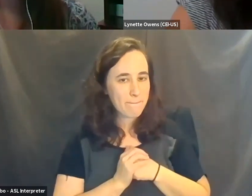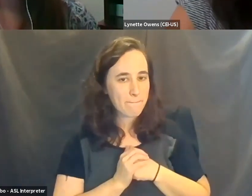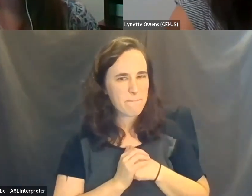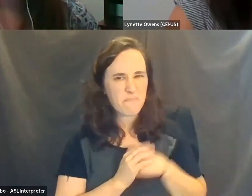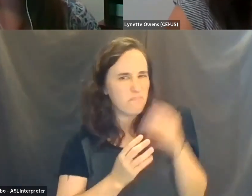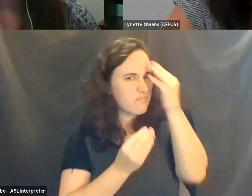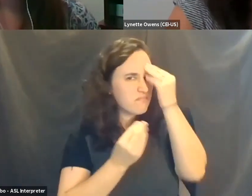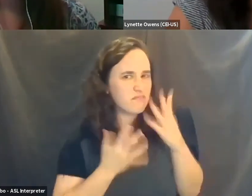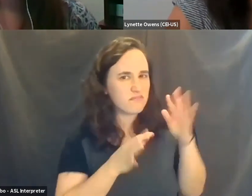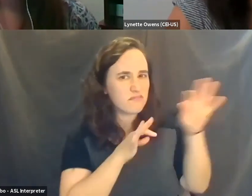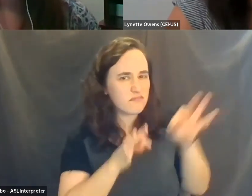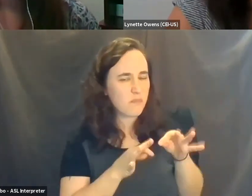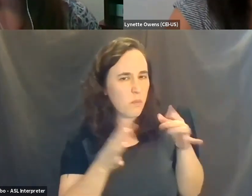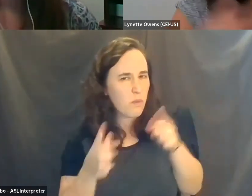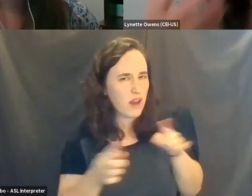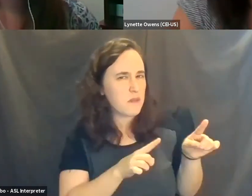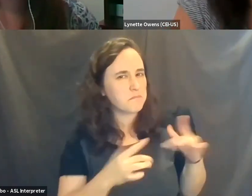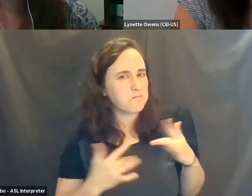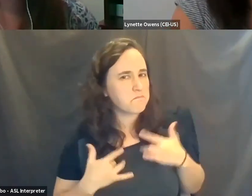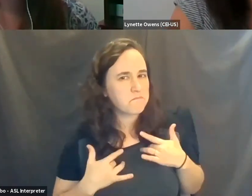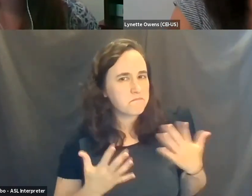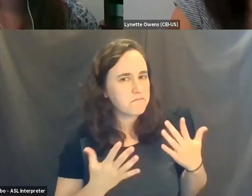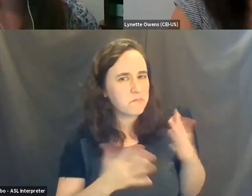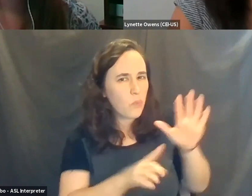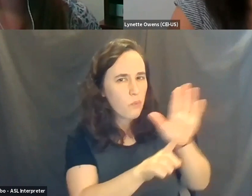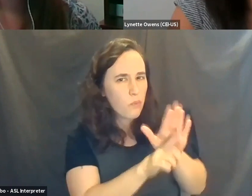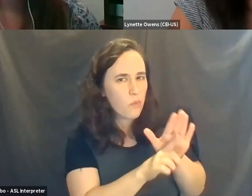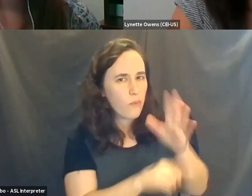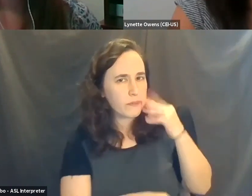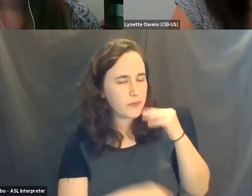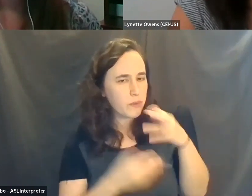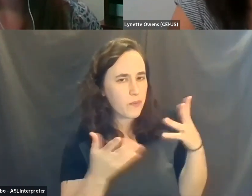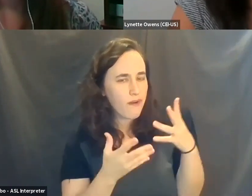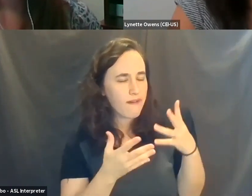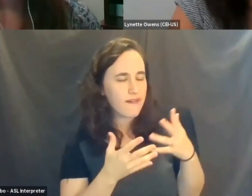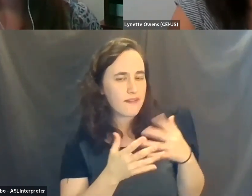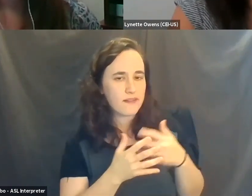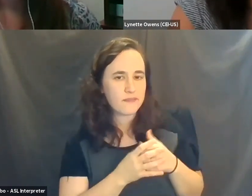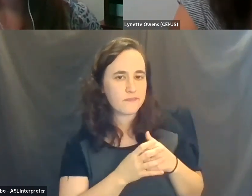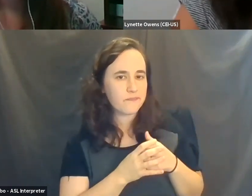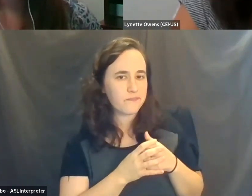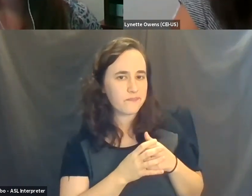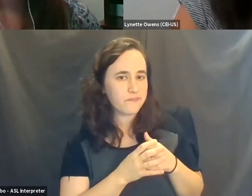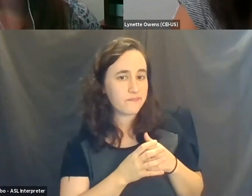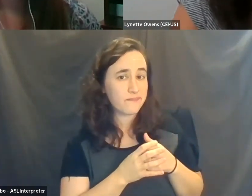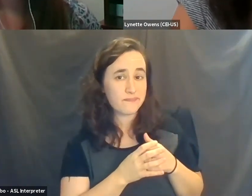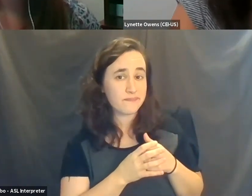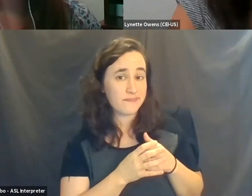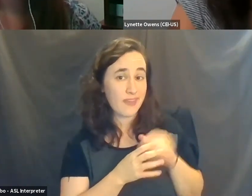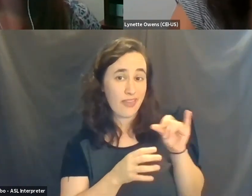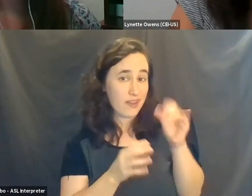that. What happened? What was your experience when the communication went out